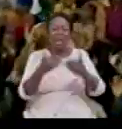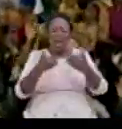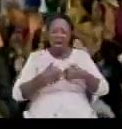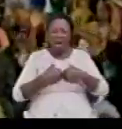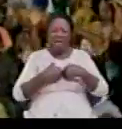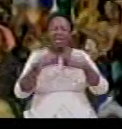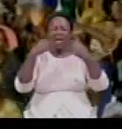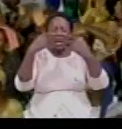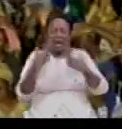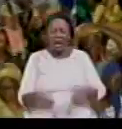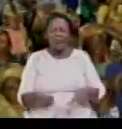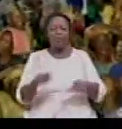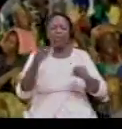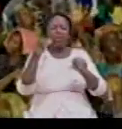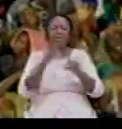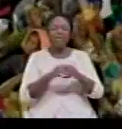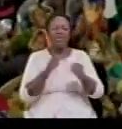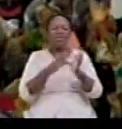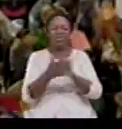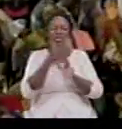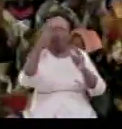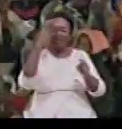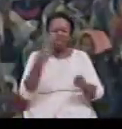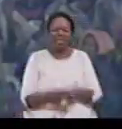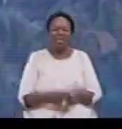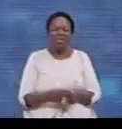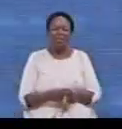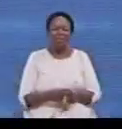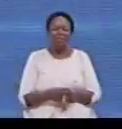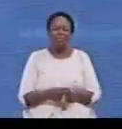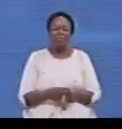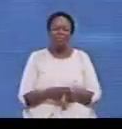in Jesus' name.